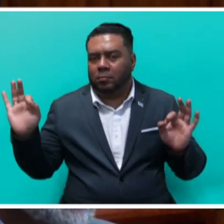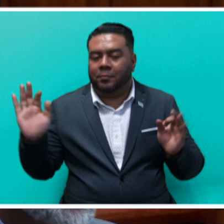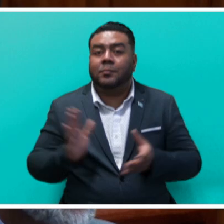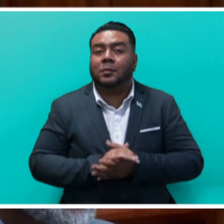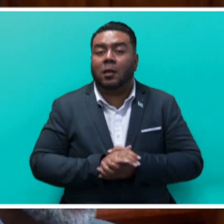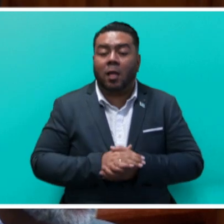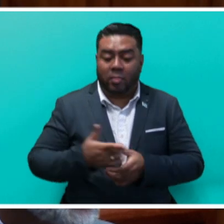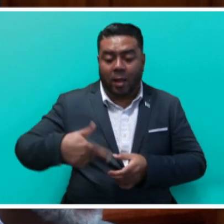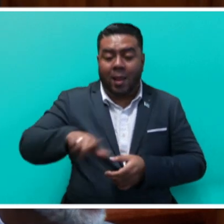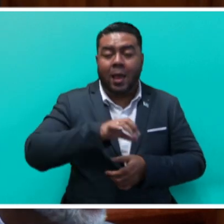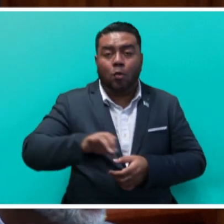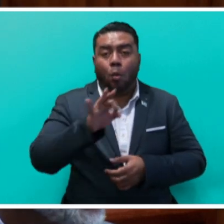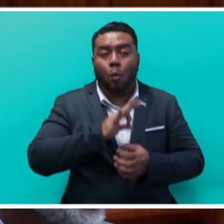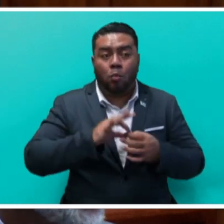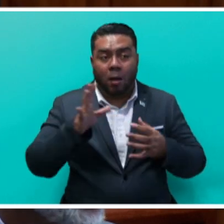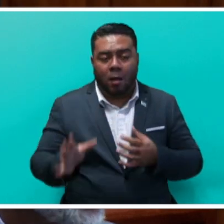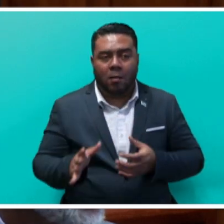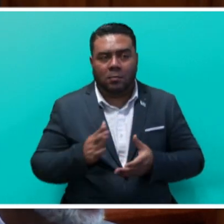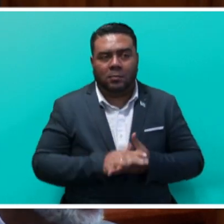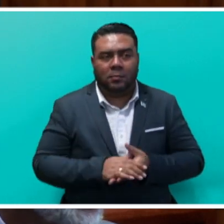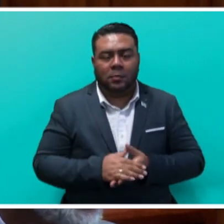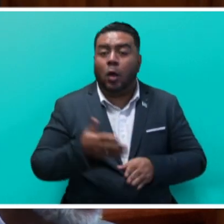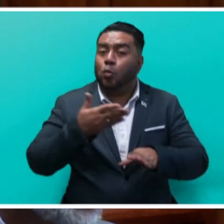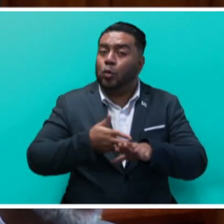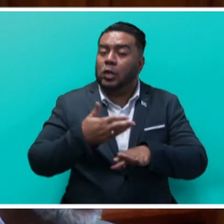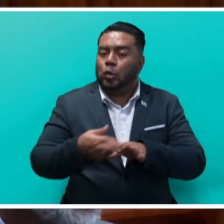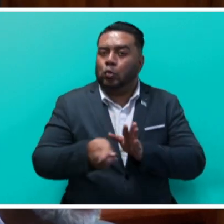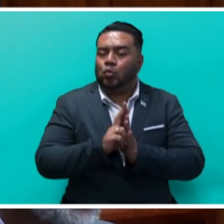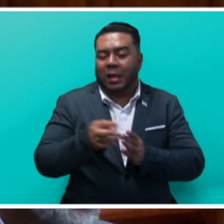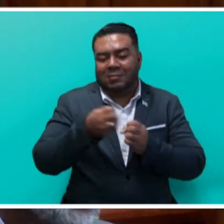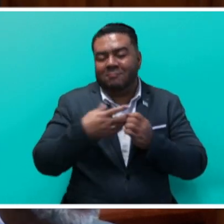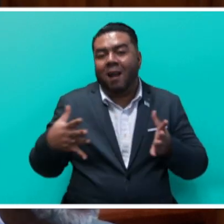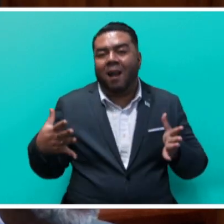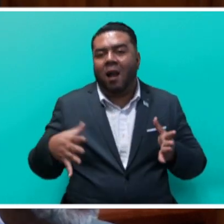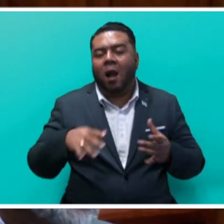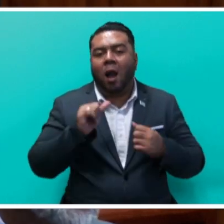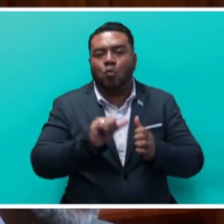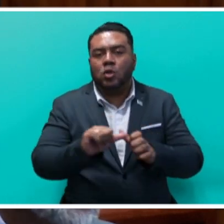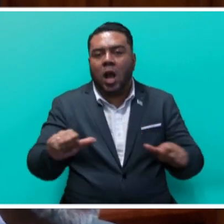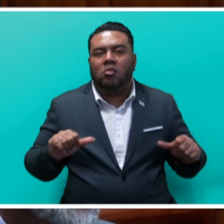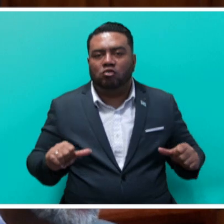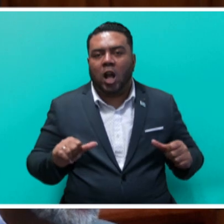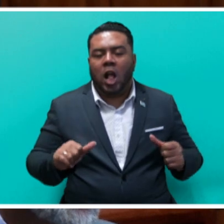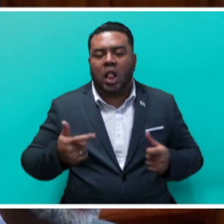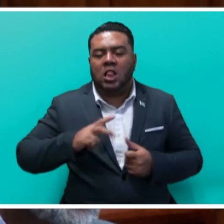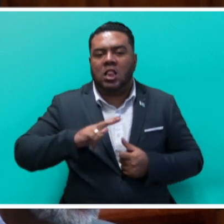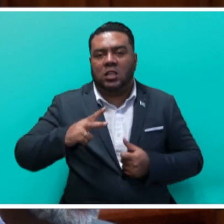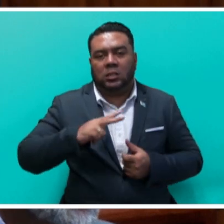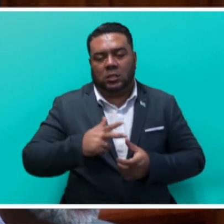Landowners were given the chance to renew expired agricultural leases if they lack the